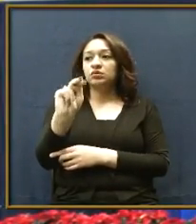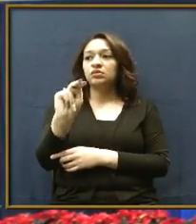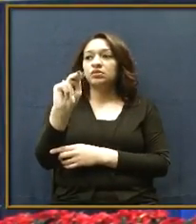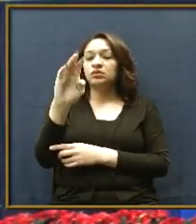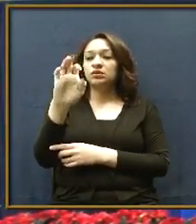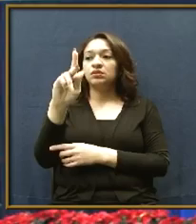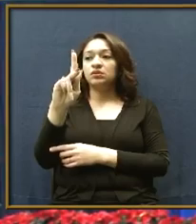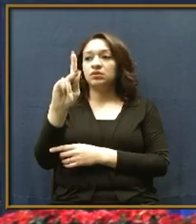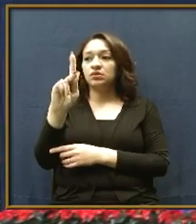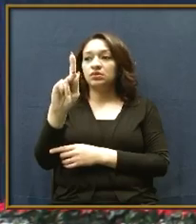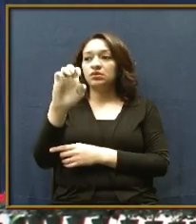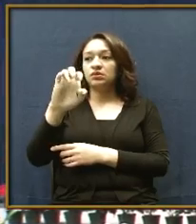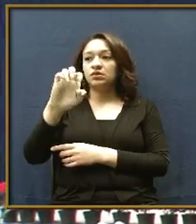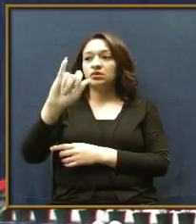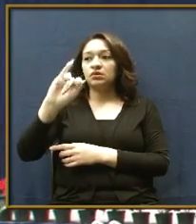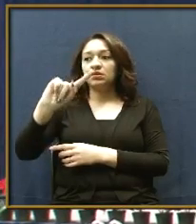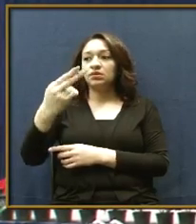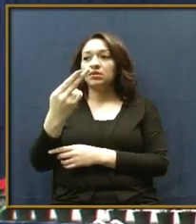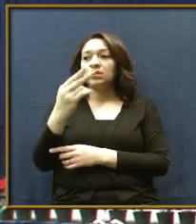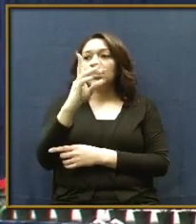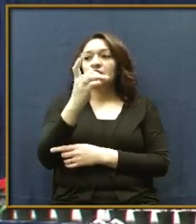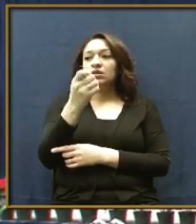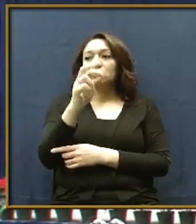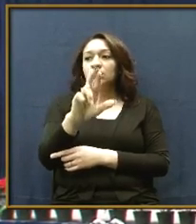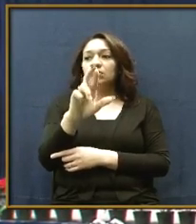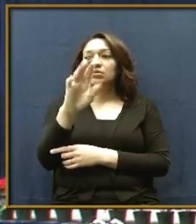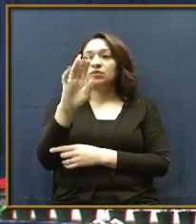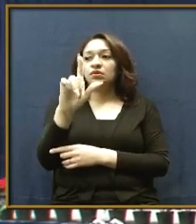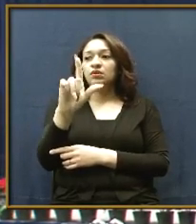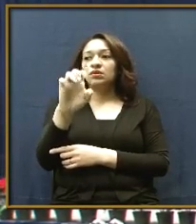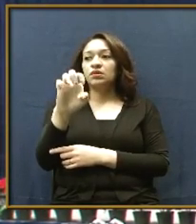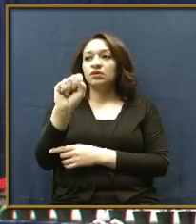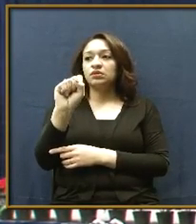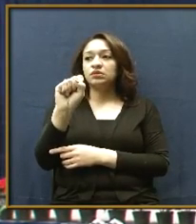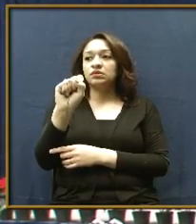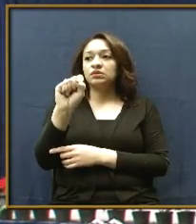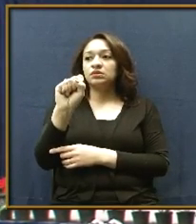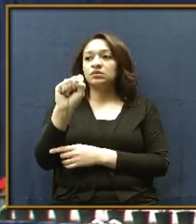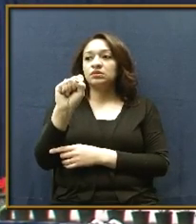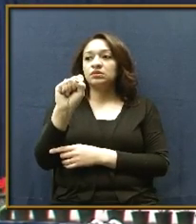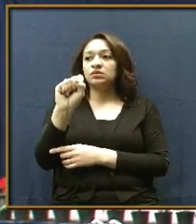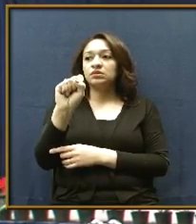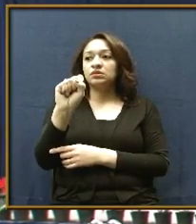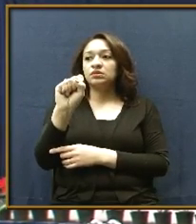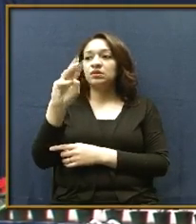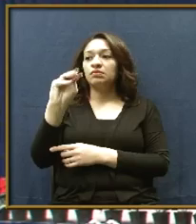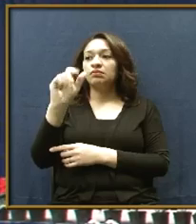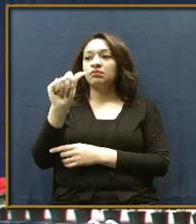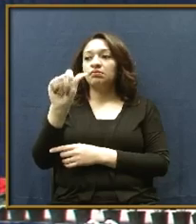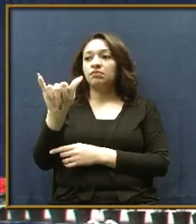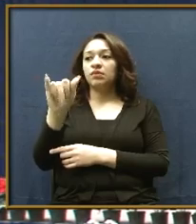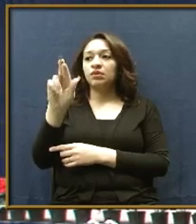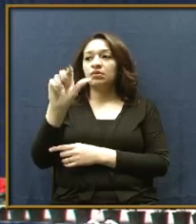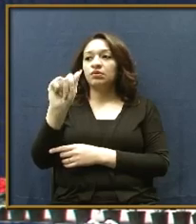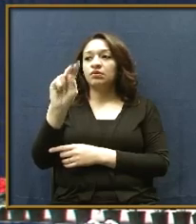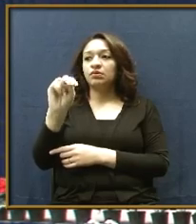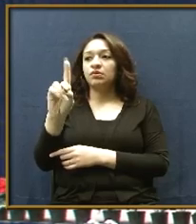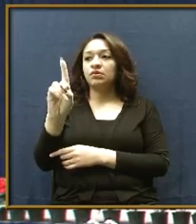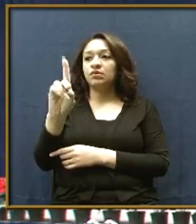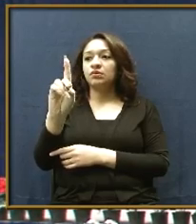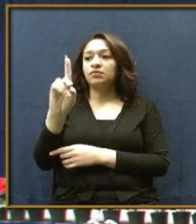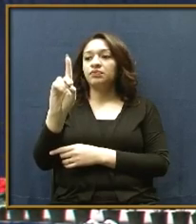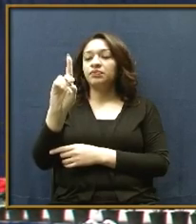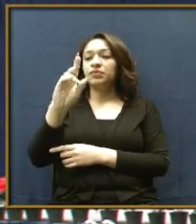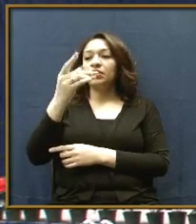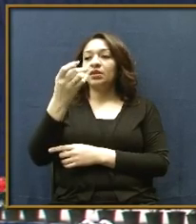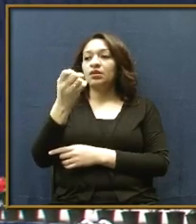Mayran, Dean of the Archer College of Health and Human Services, Dr. Yasga Jr., Dean